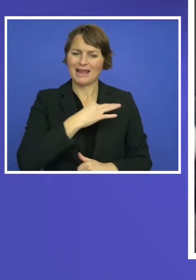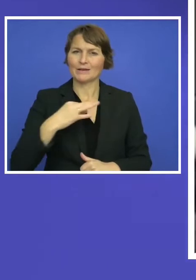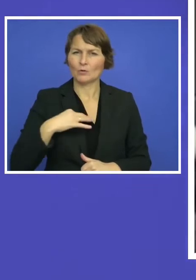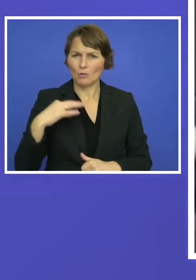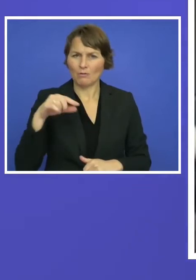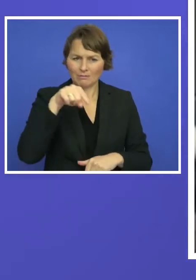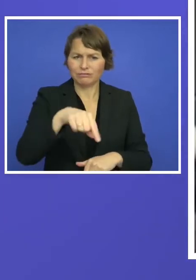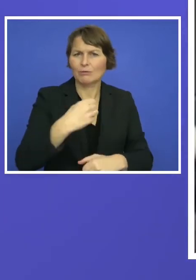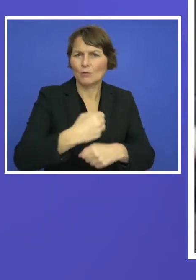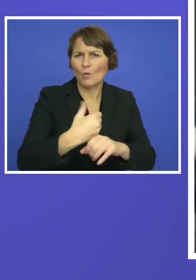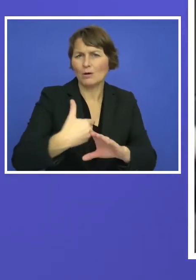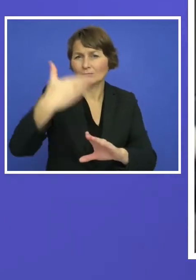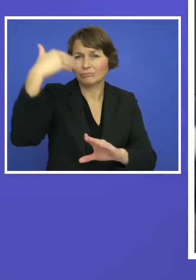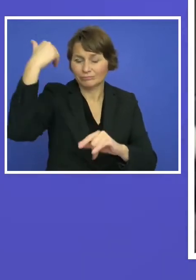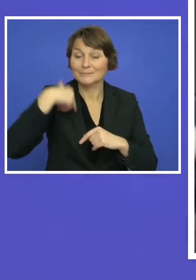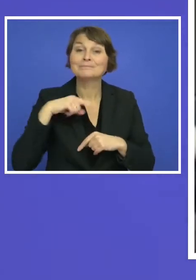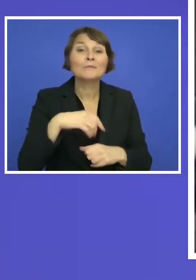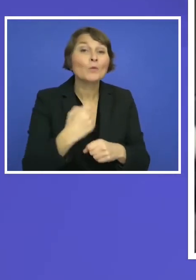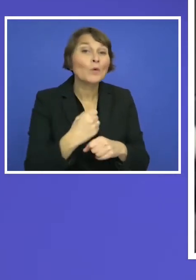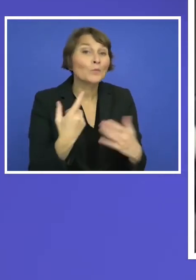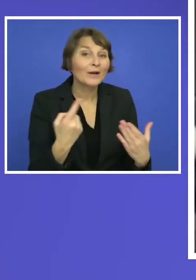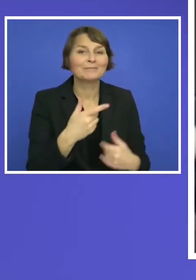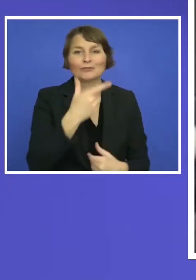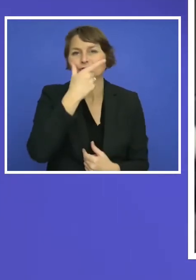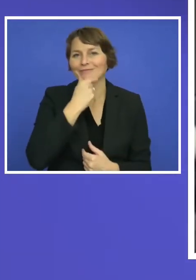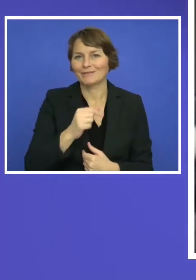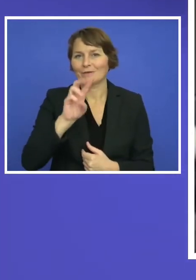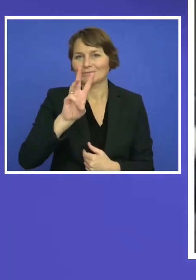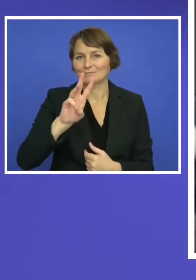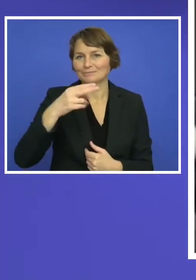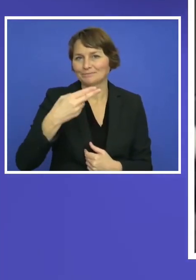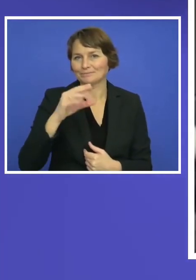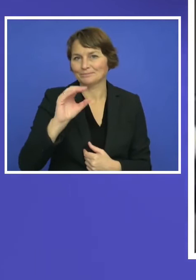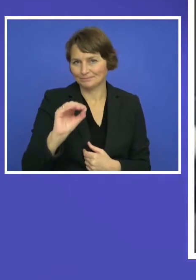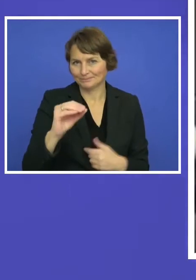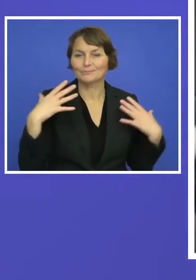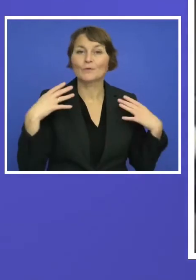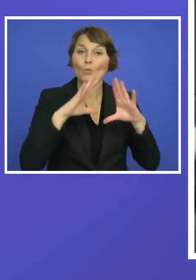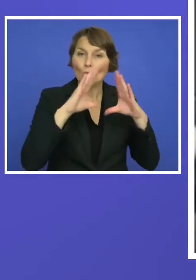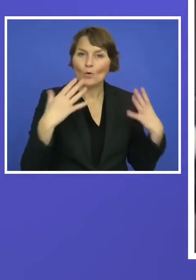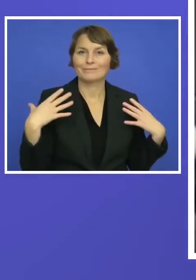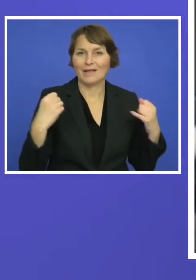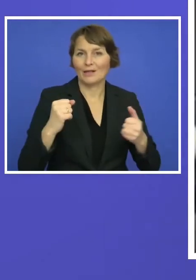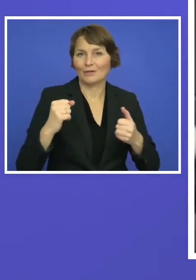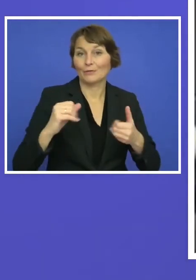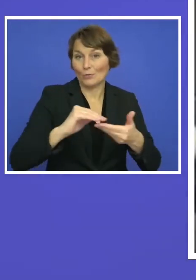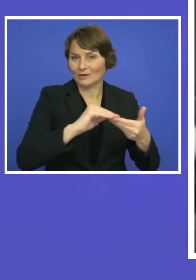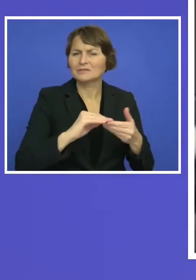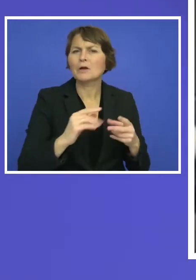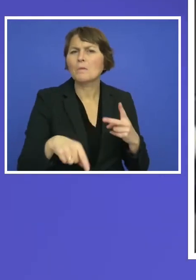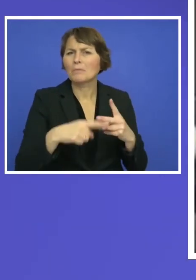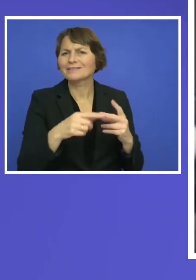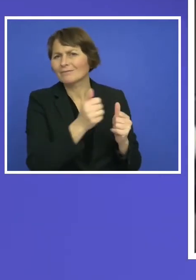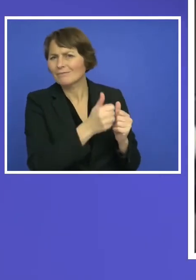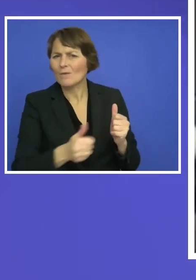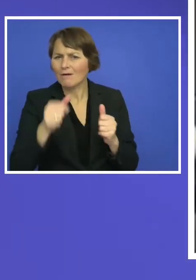at headquarters in Geneva of the World Health Organization and the Department of Governance and Financing for Systems Health. So Mariam,